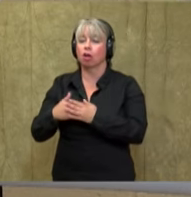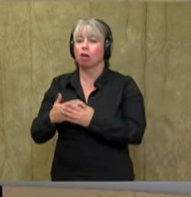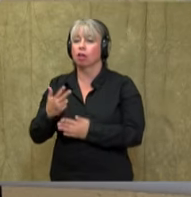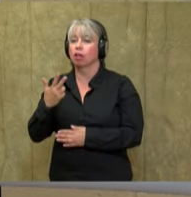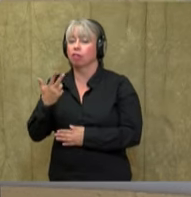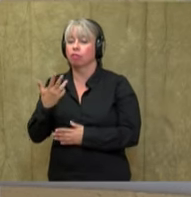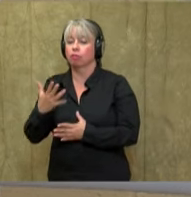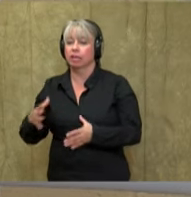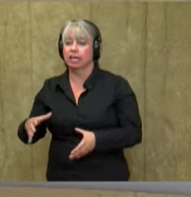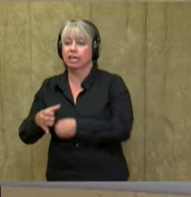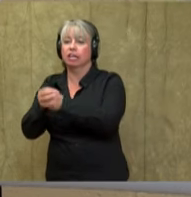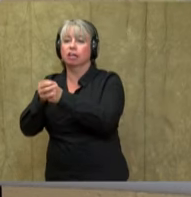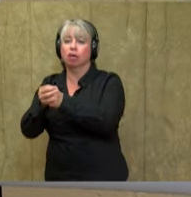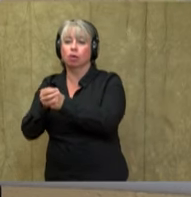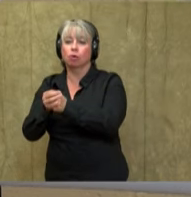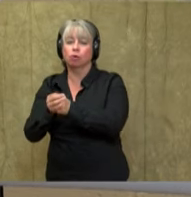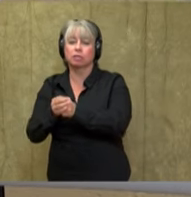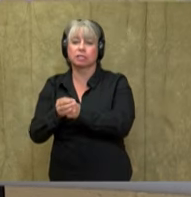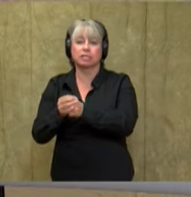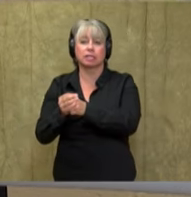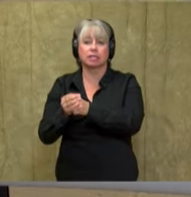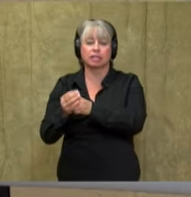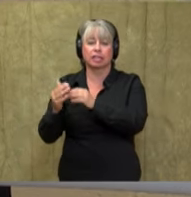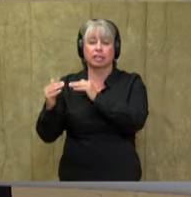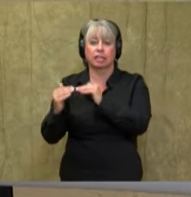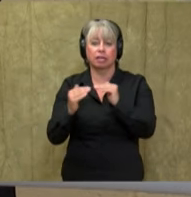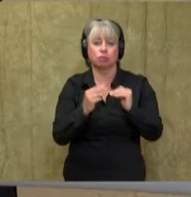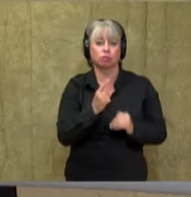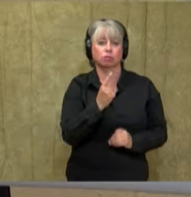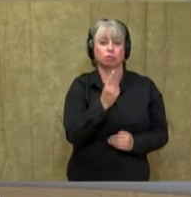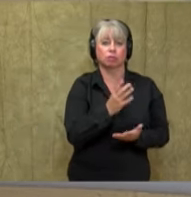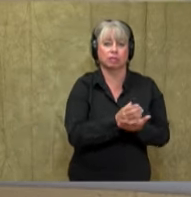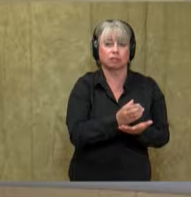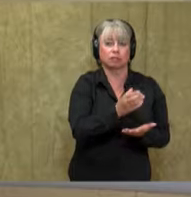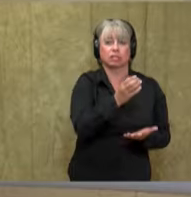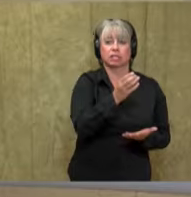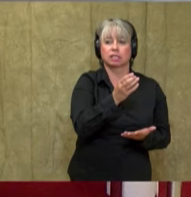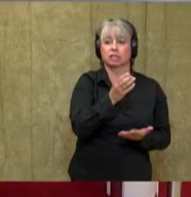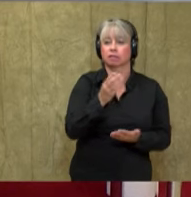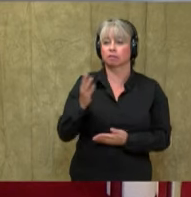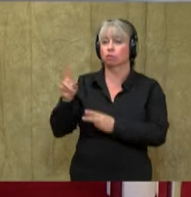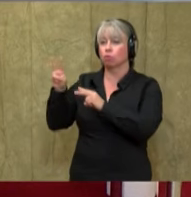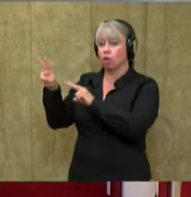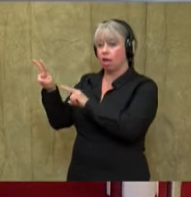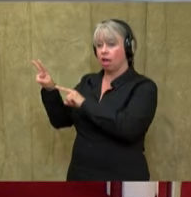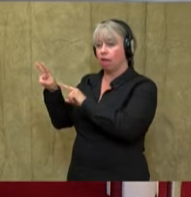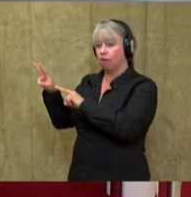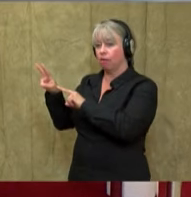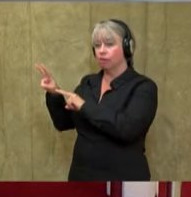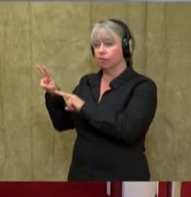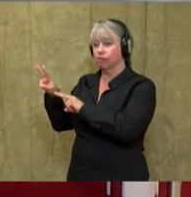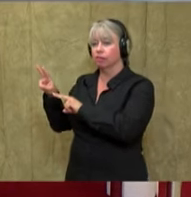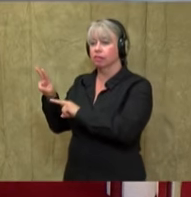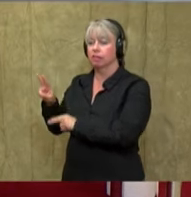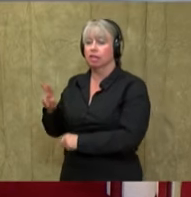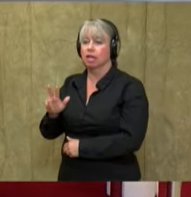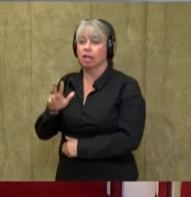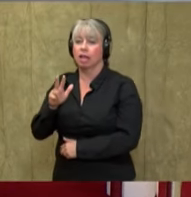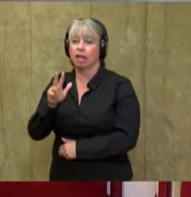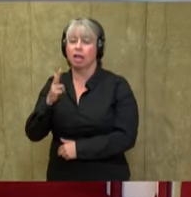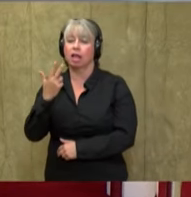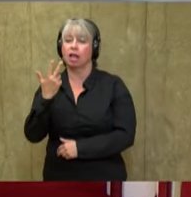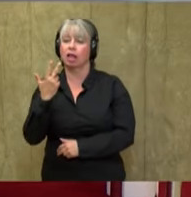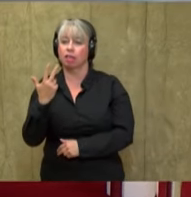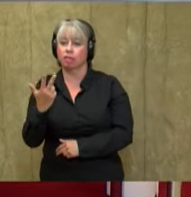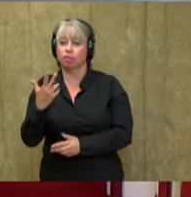with blue water. So three of our cones equals the volume.